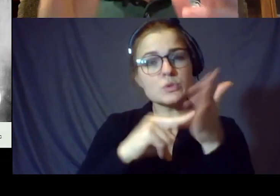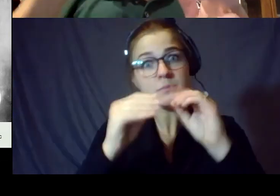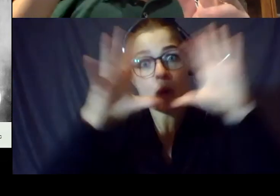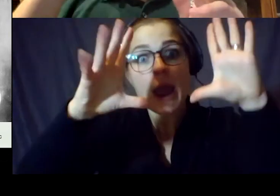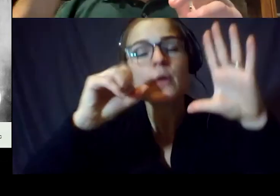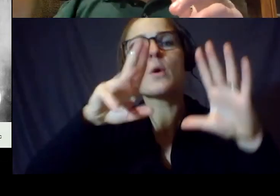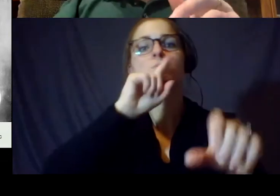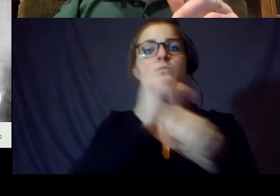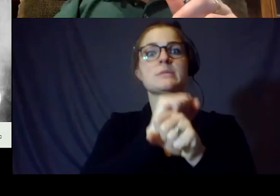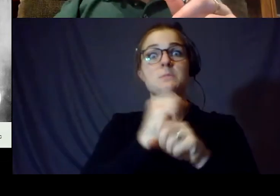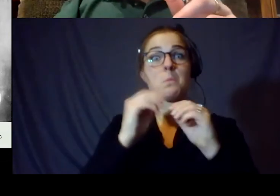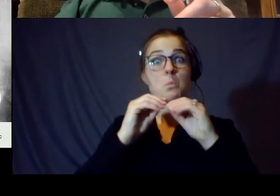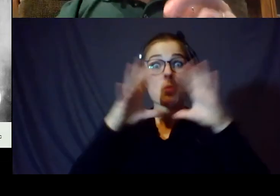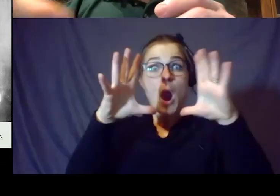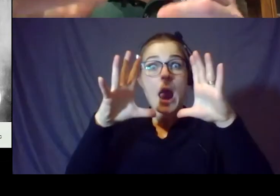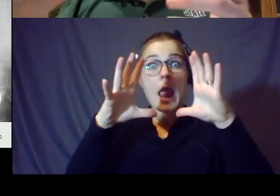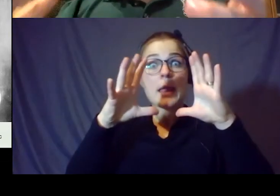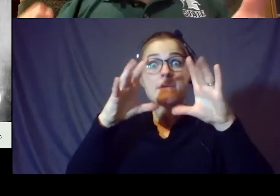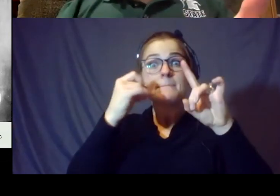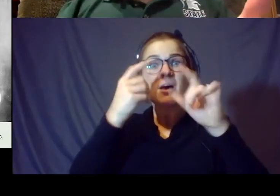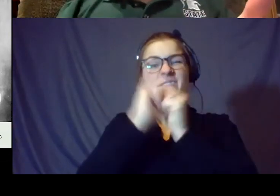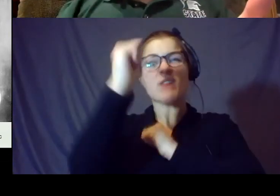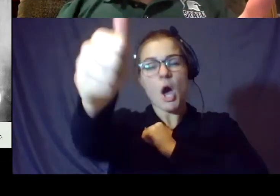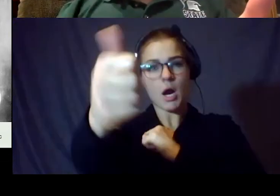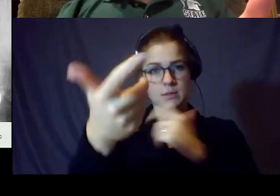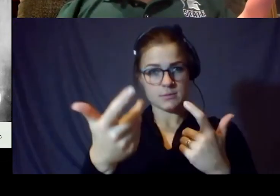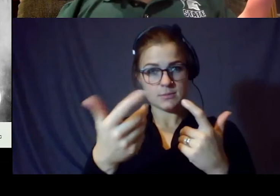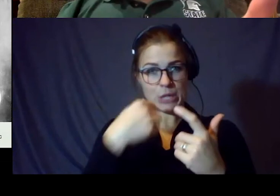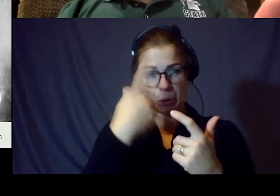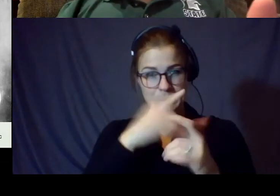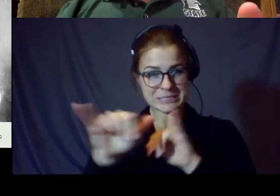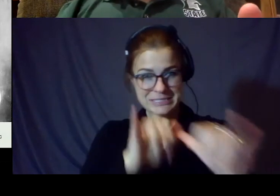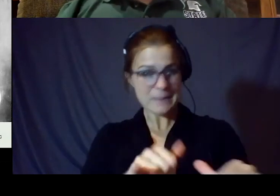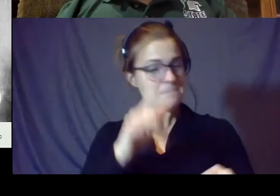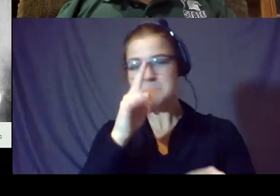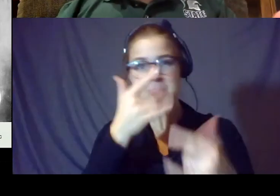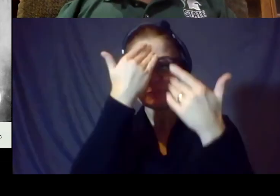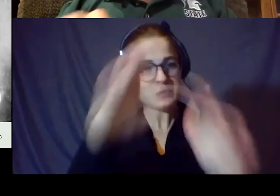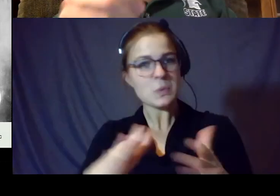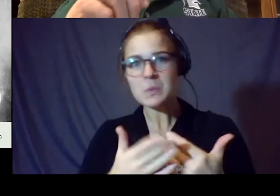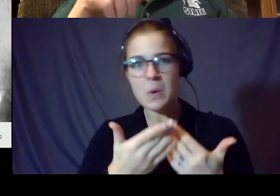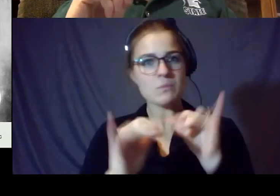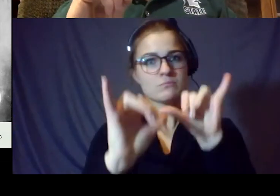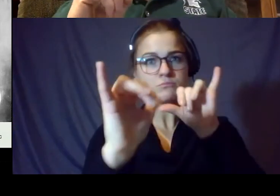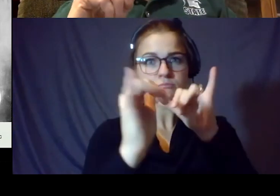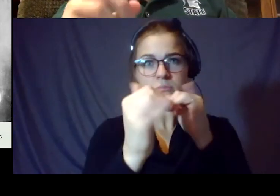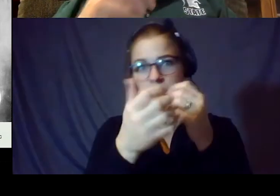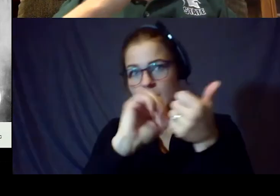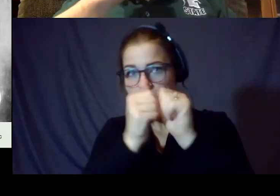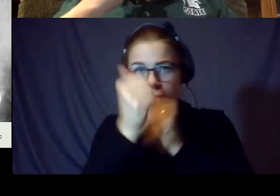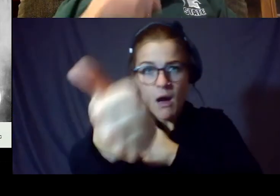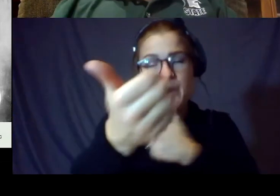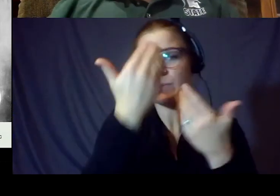star, but it's very far away? And it would look the same. You can't tell.